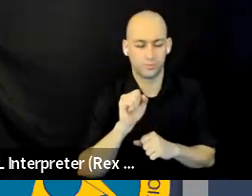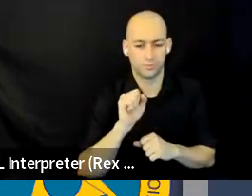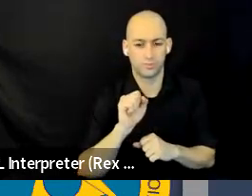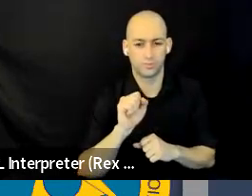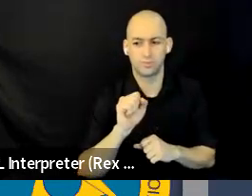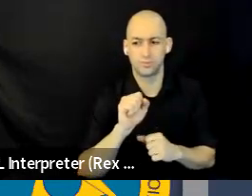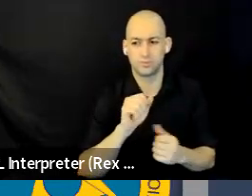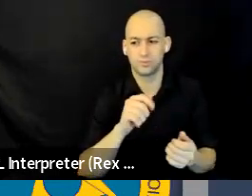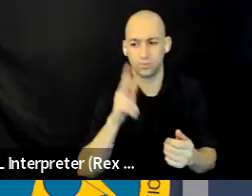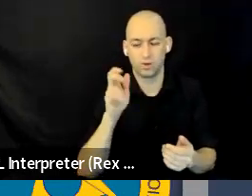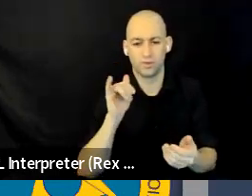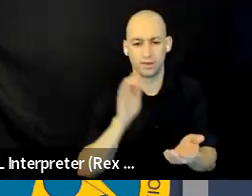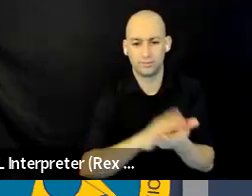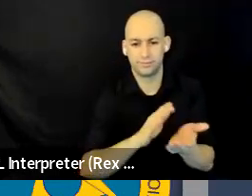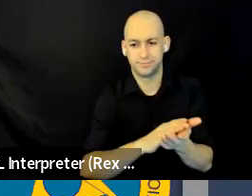time.